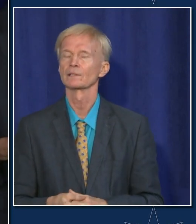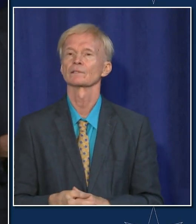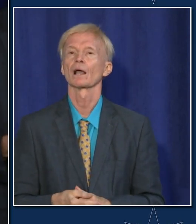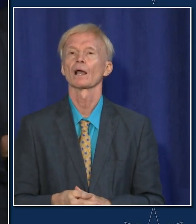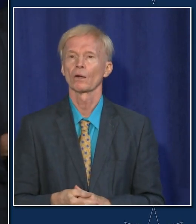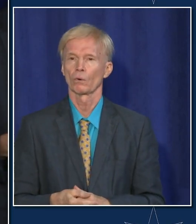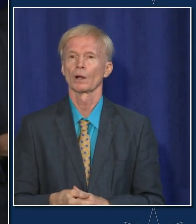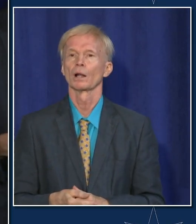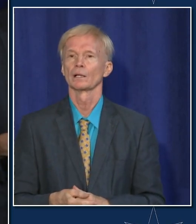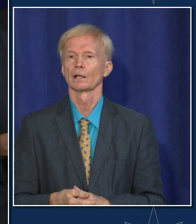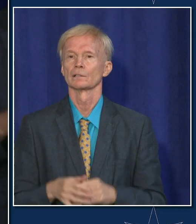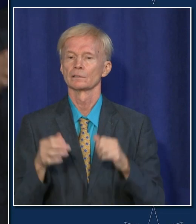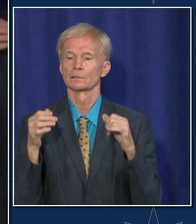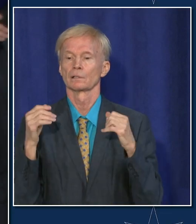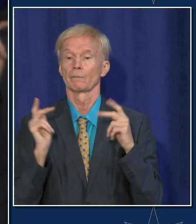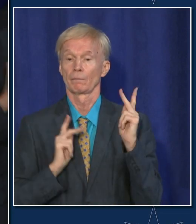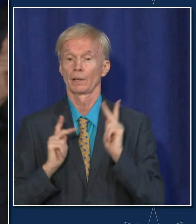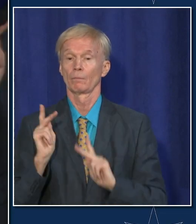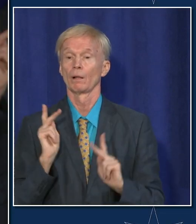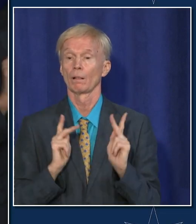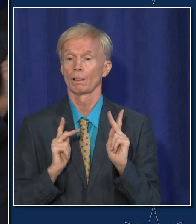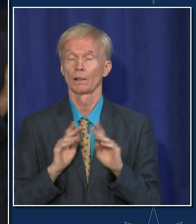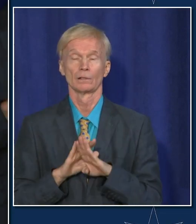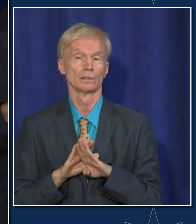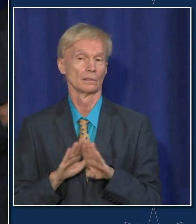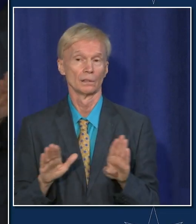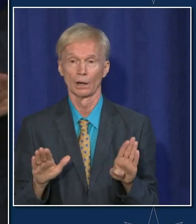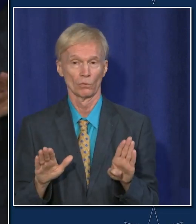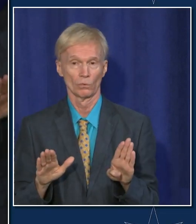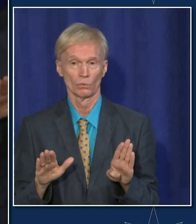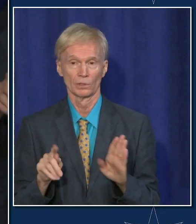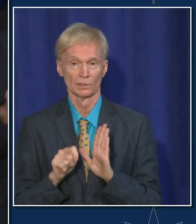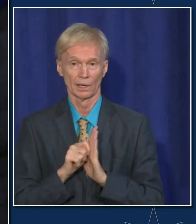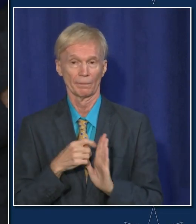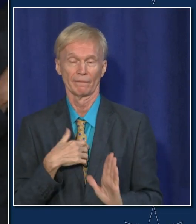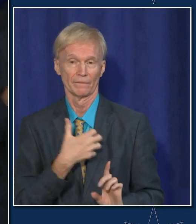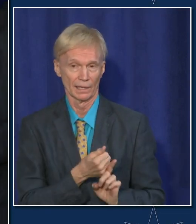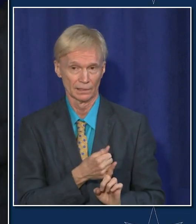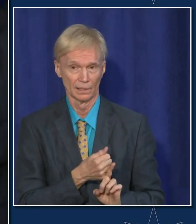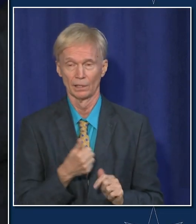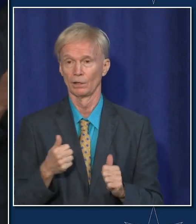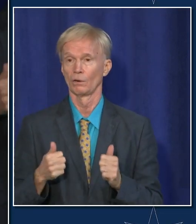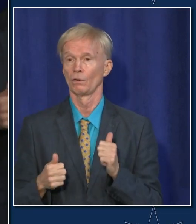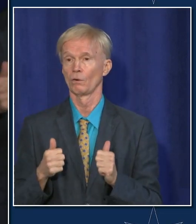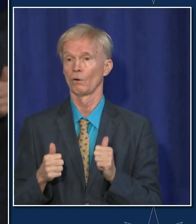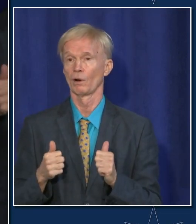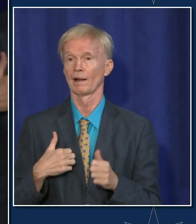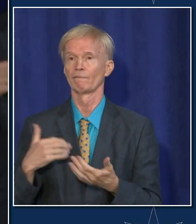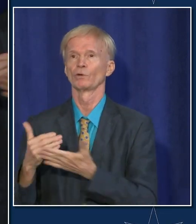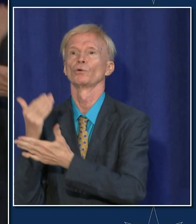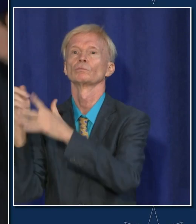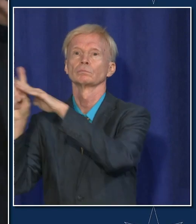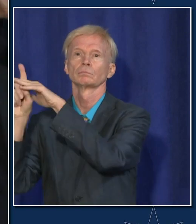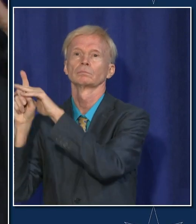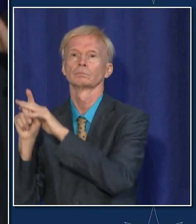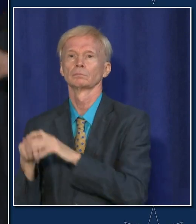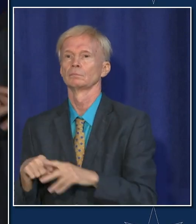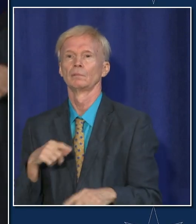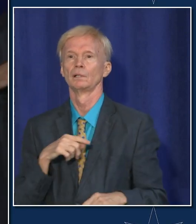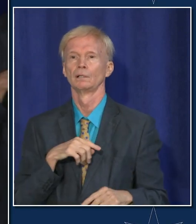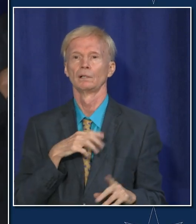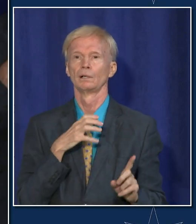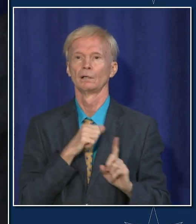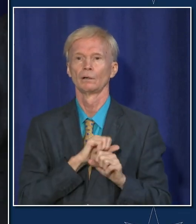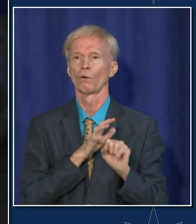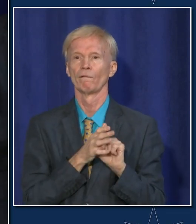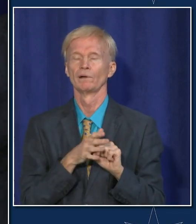And while people remain unvaccinated, or if we get a variant that emerges that the vaccine is not protective against,